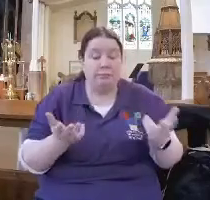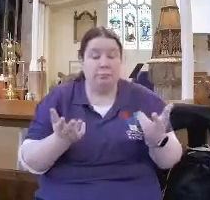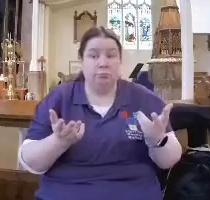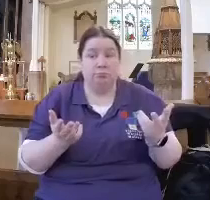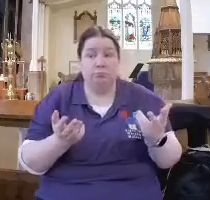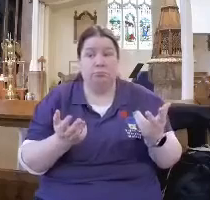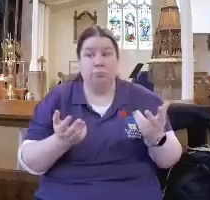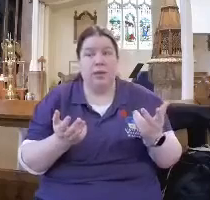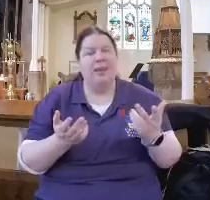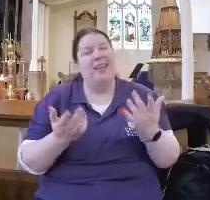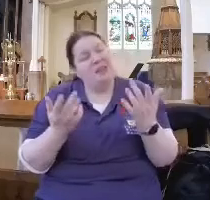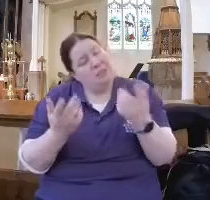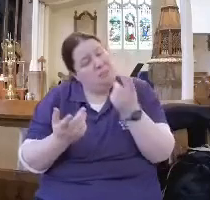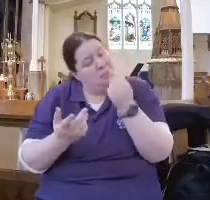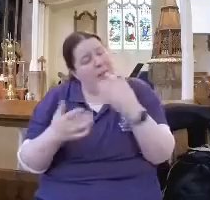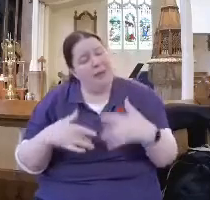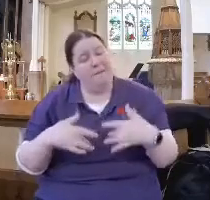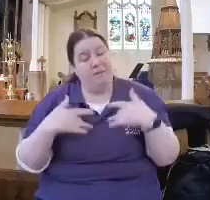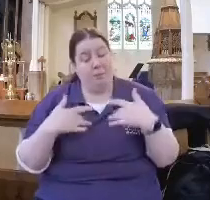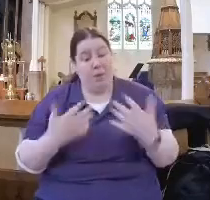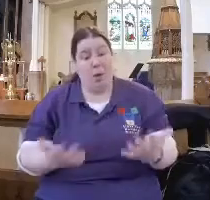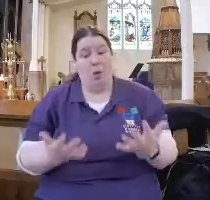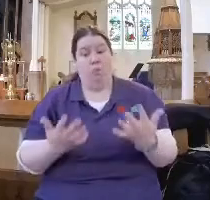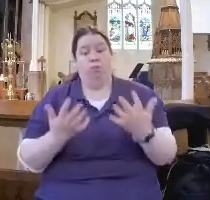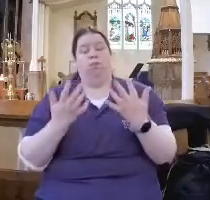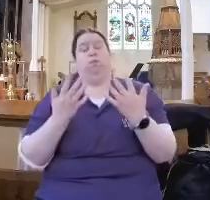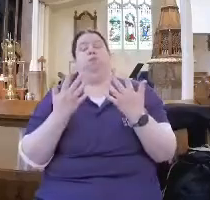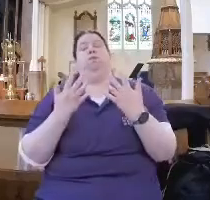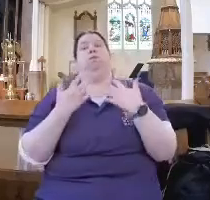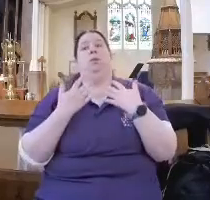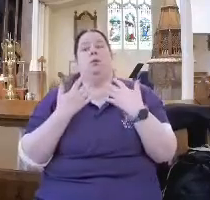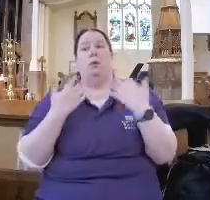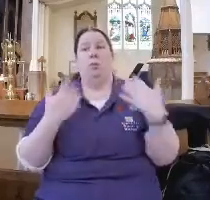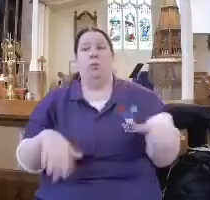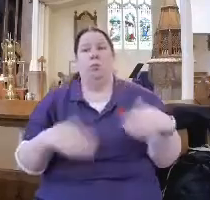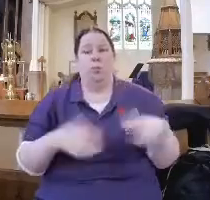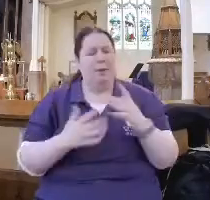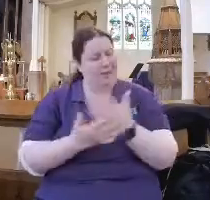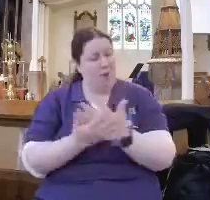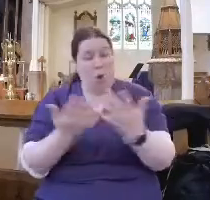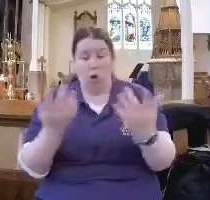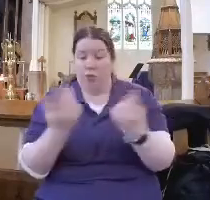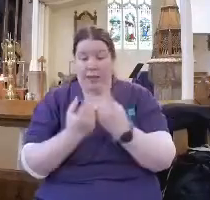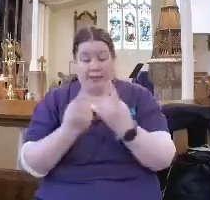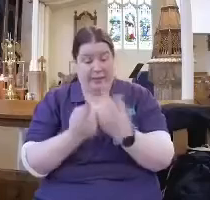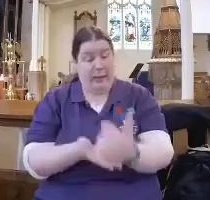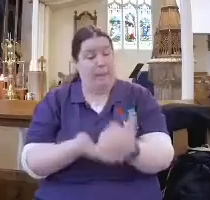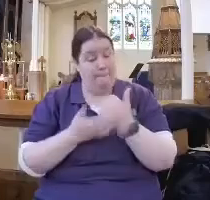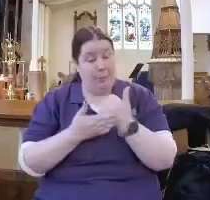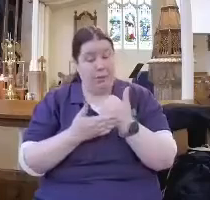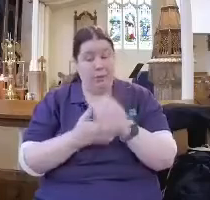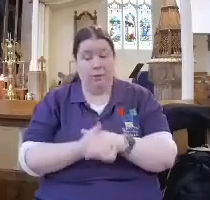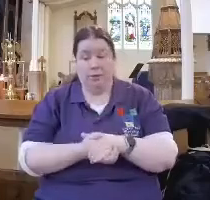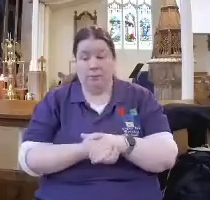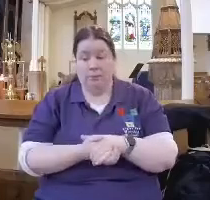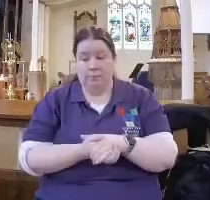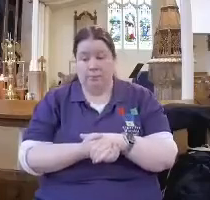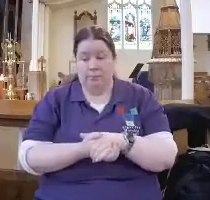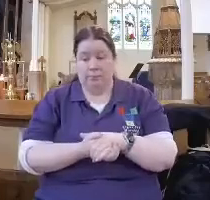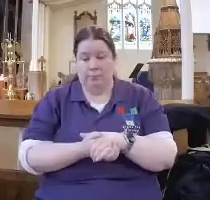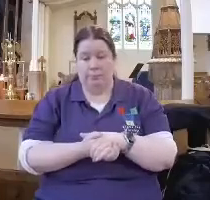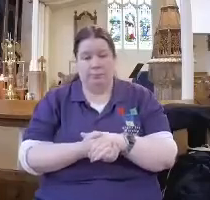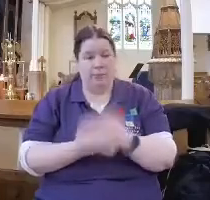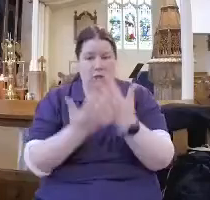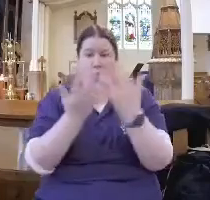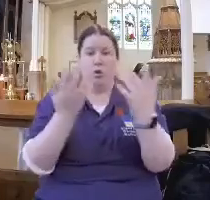That will probably overwhelm you a bit. But of course, there's so many things that can help you. So if you have, there's so many Bible